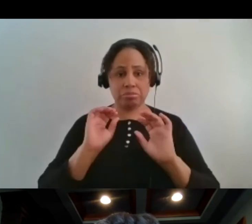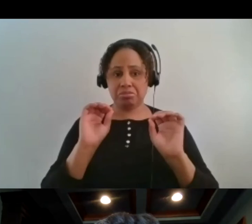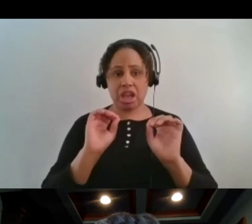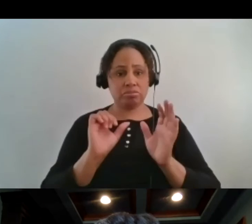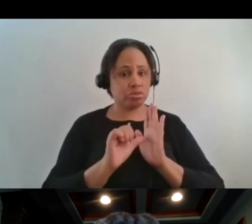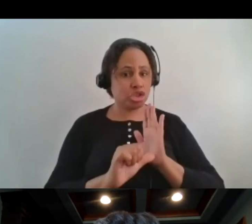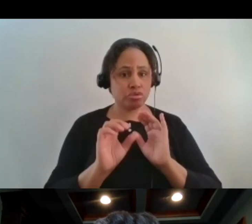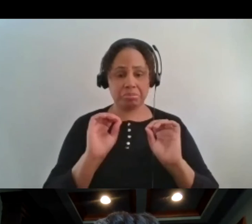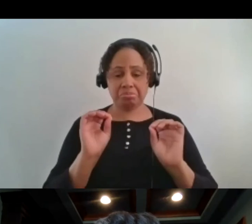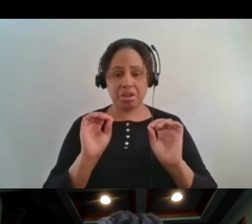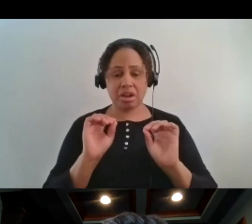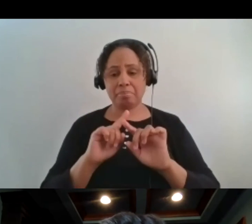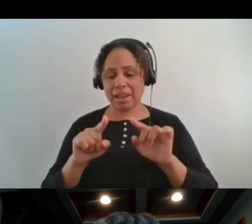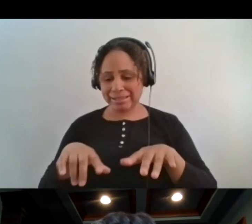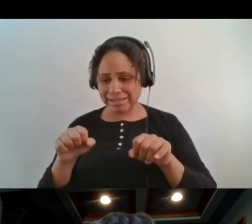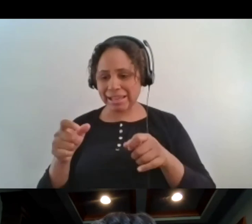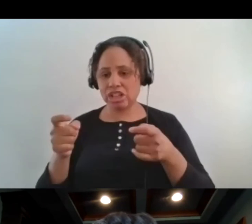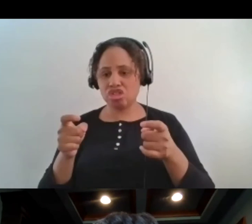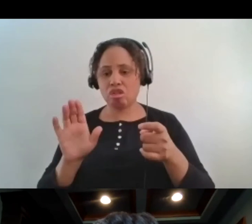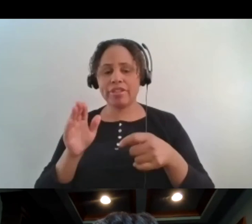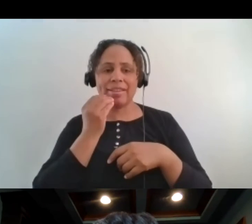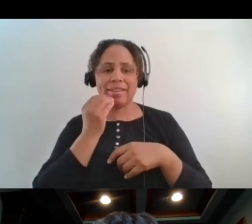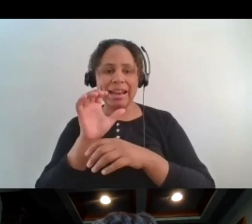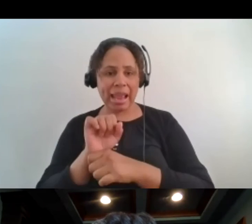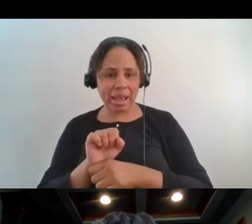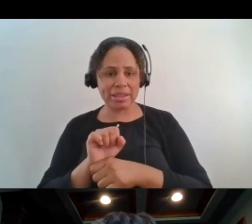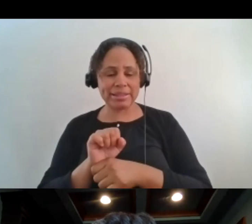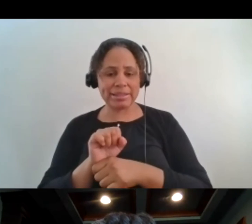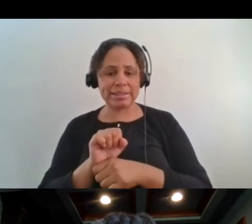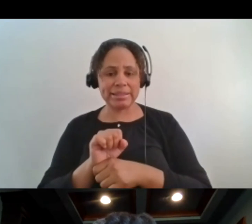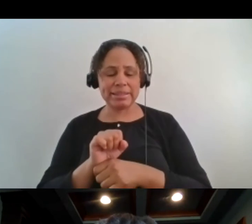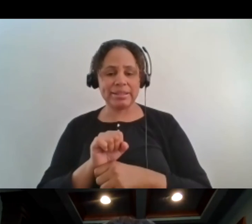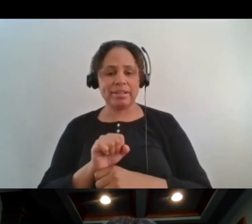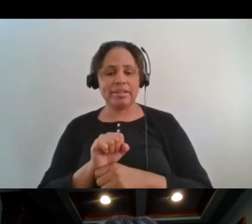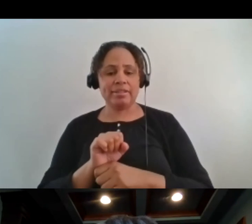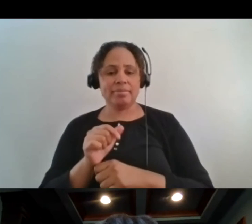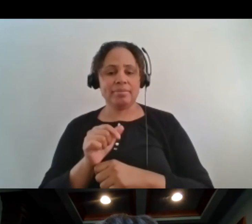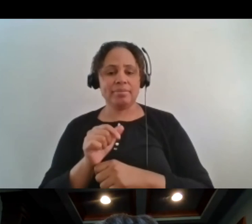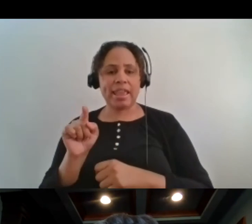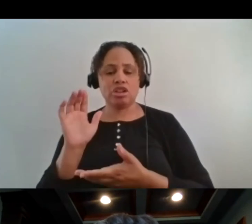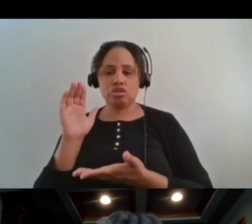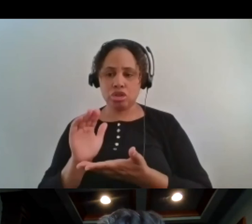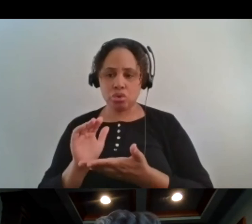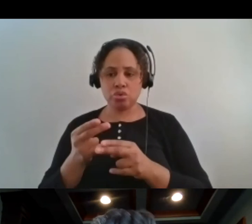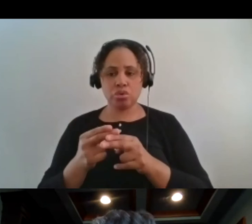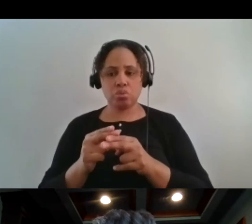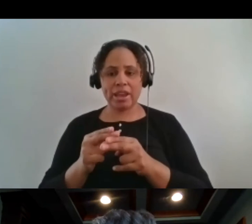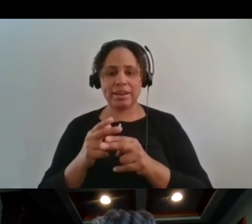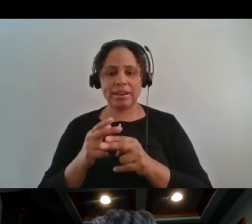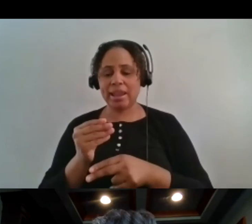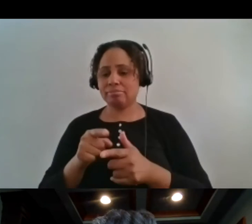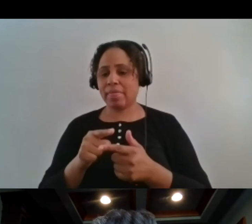of their eating habits and so on. They lose weight and they come off their